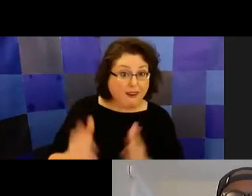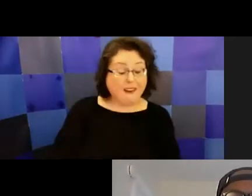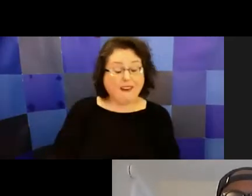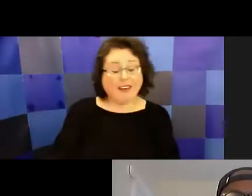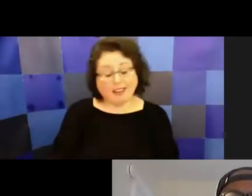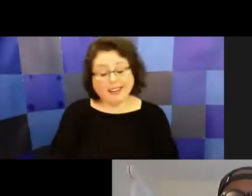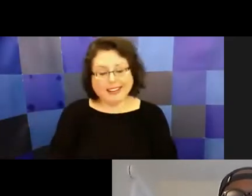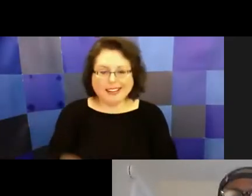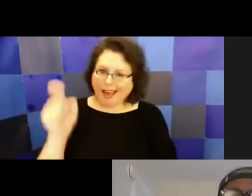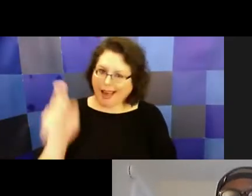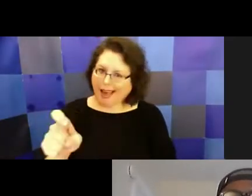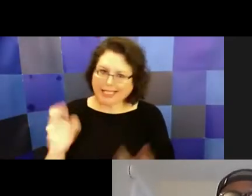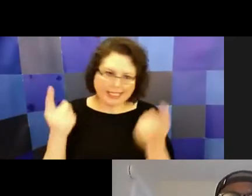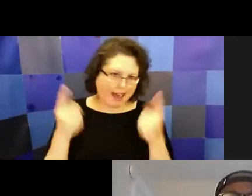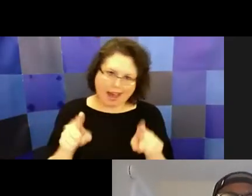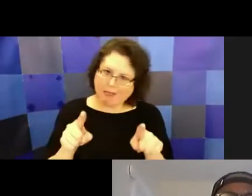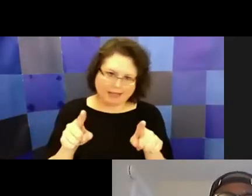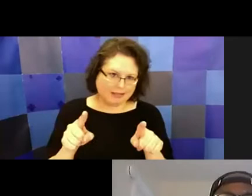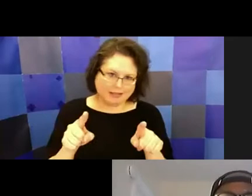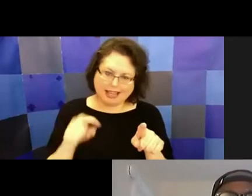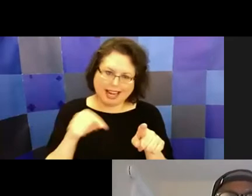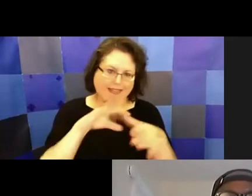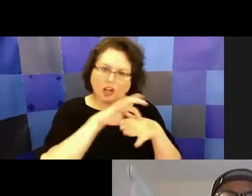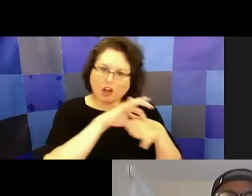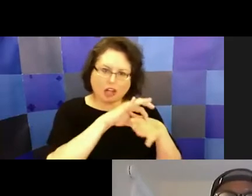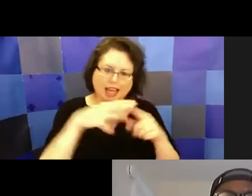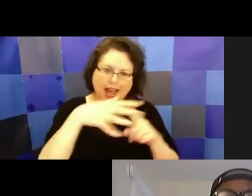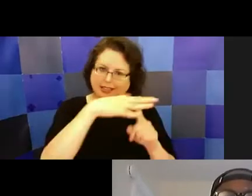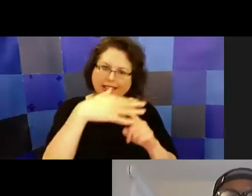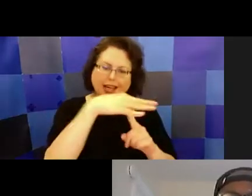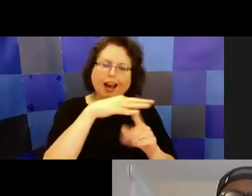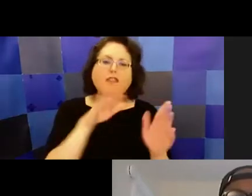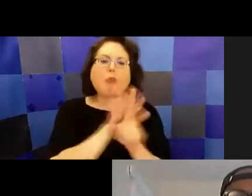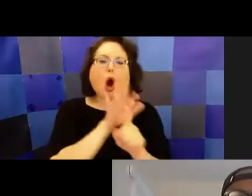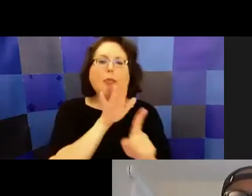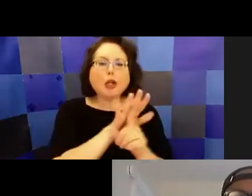Has to happen, I think, in the context of popular struggle.